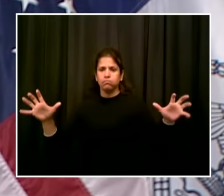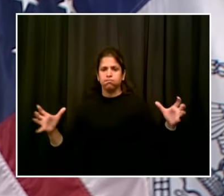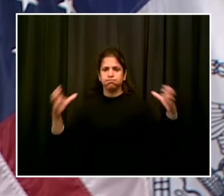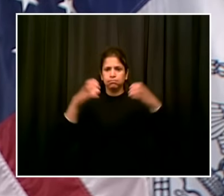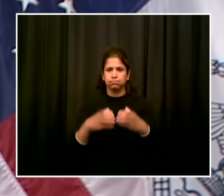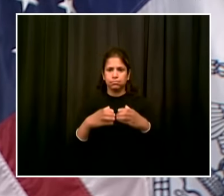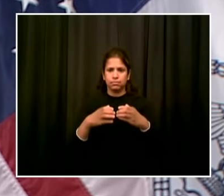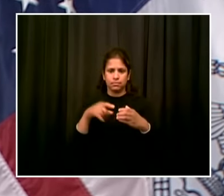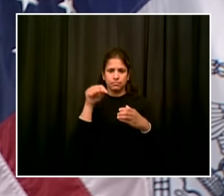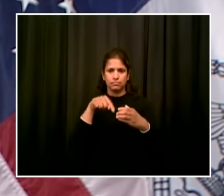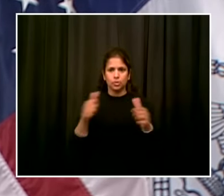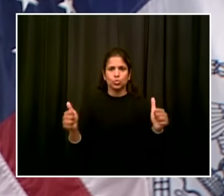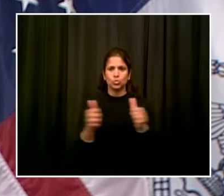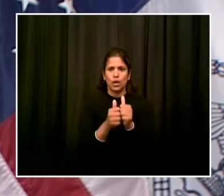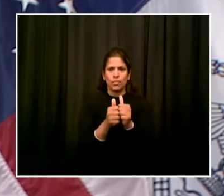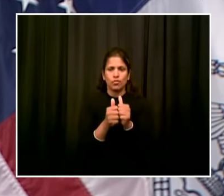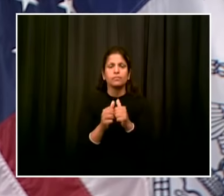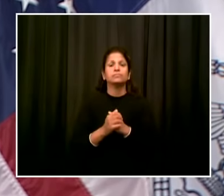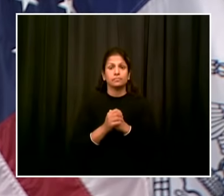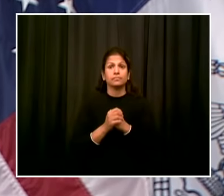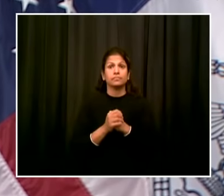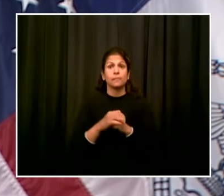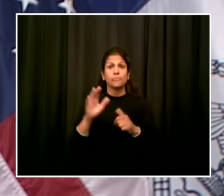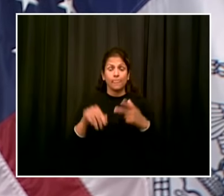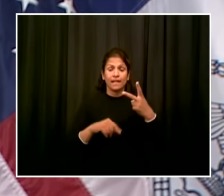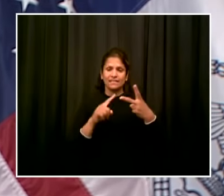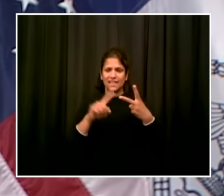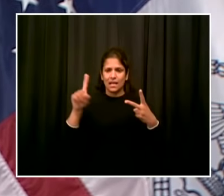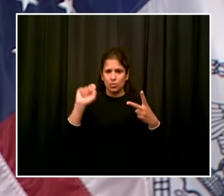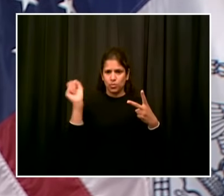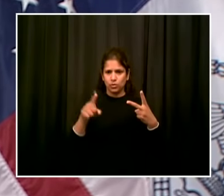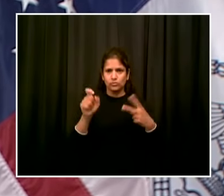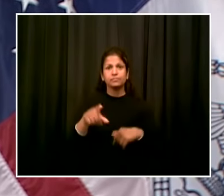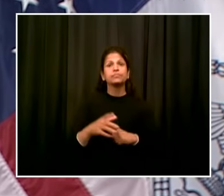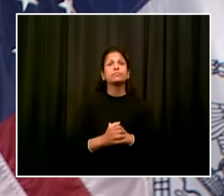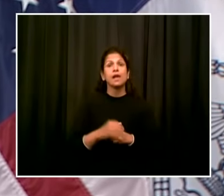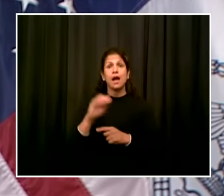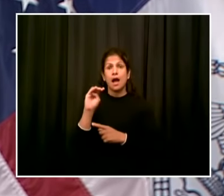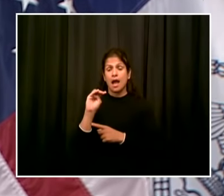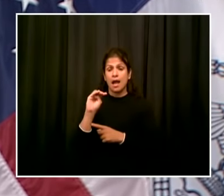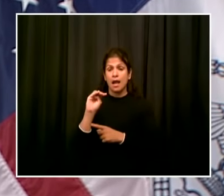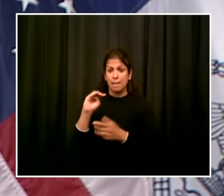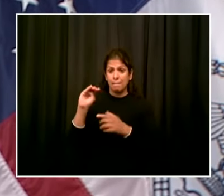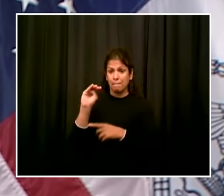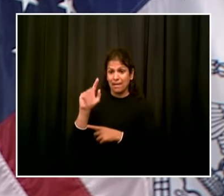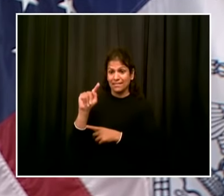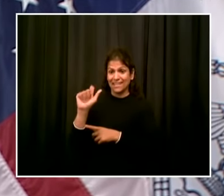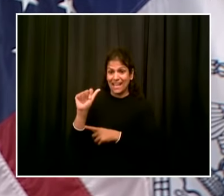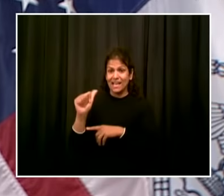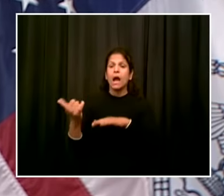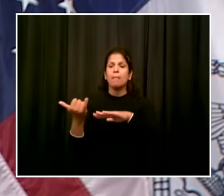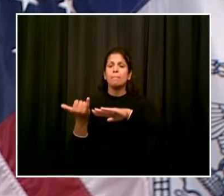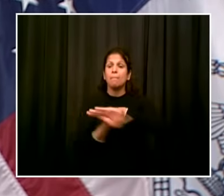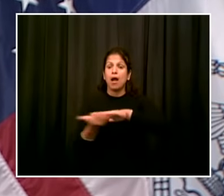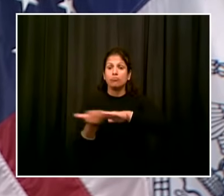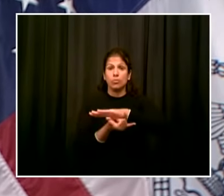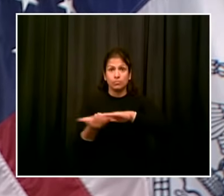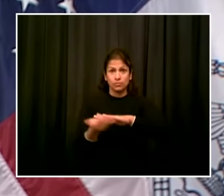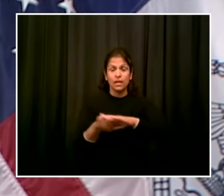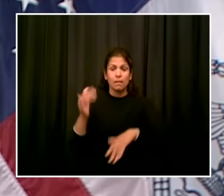distribute masks and encourage masks on trains and buses. Their latest numbers show 90% compliance on